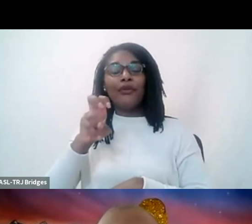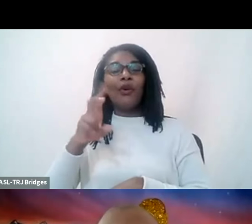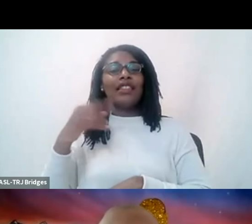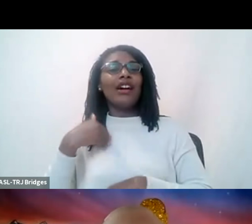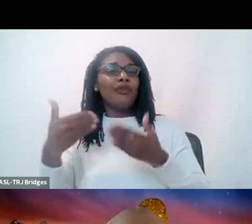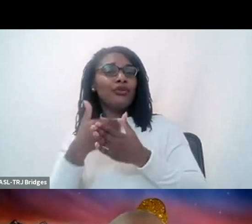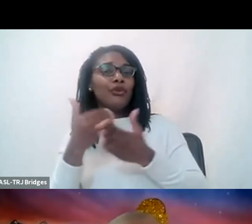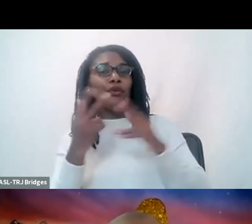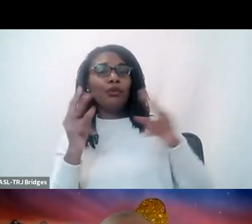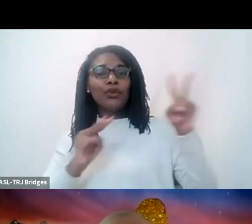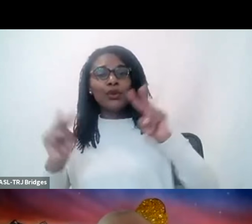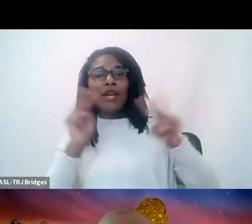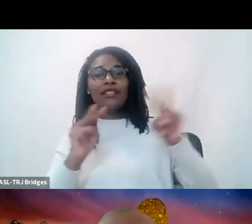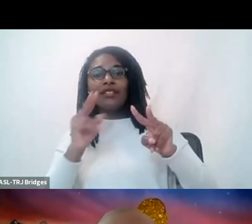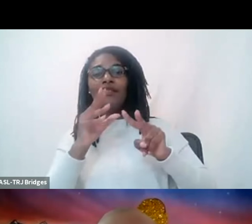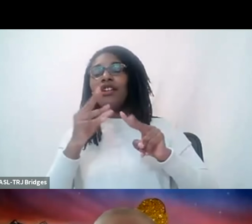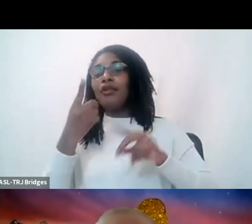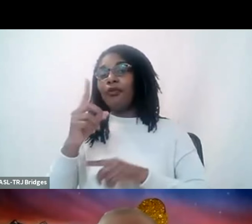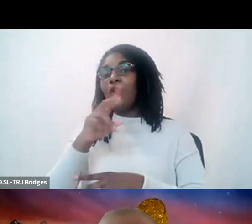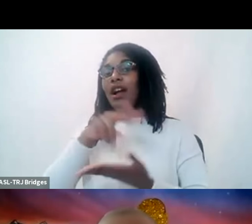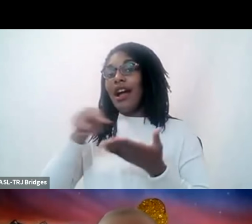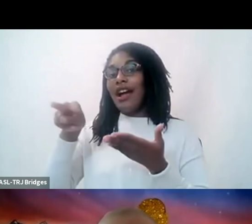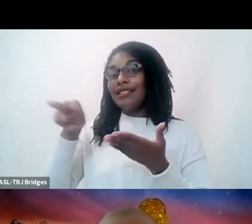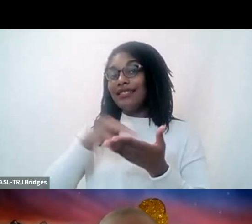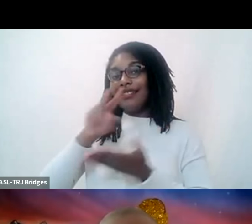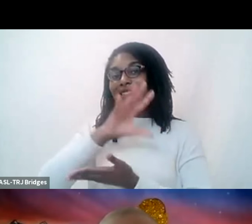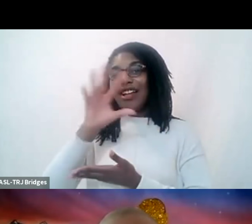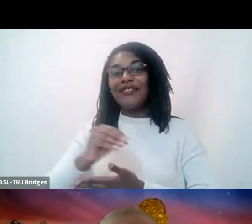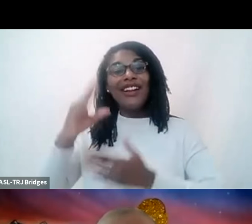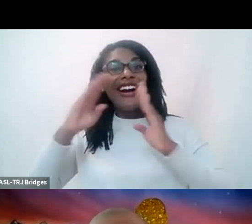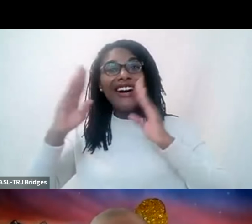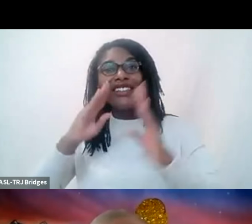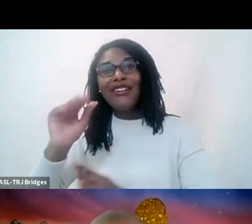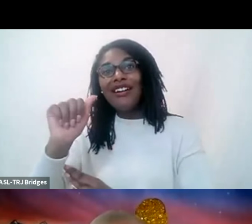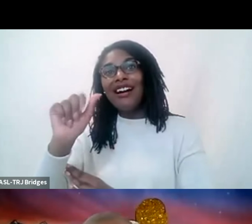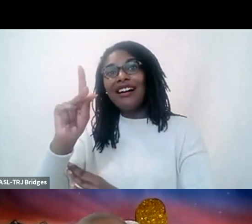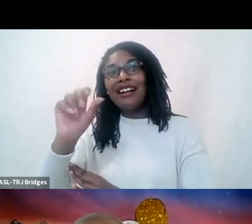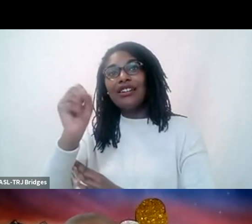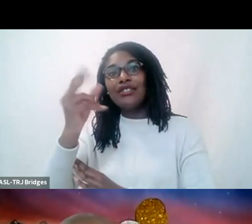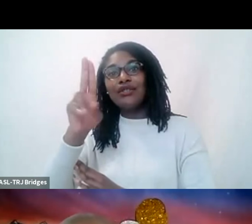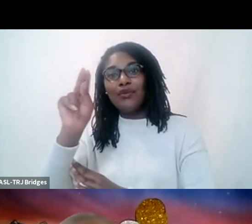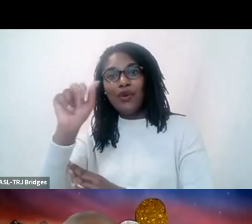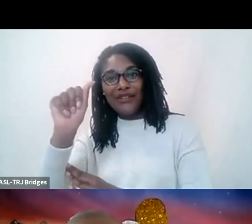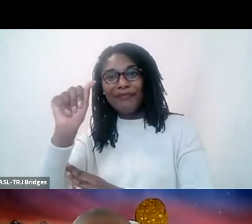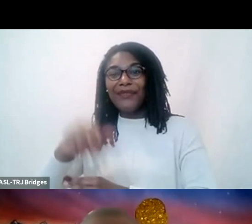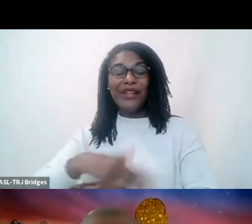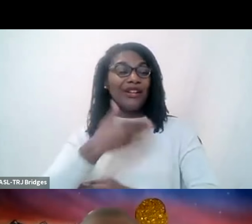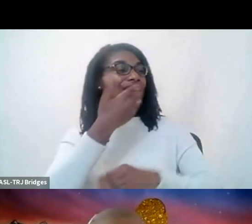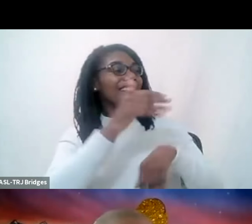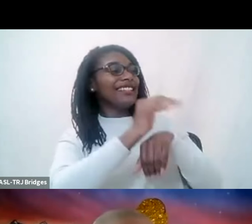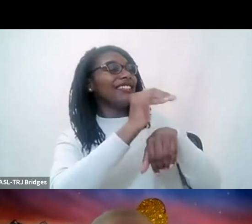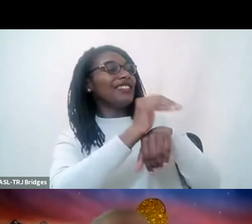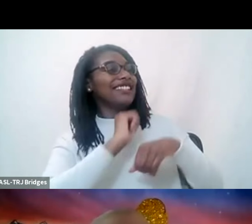perspective on the culture of African dance. Hi, Okosua. Good evening. Good